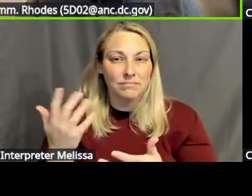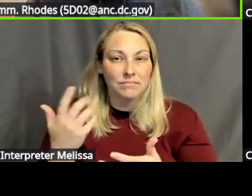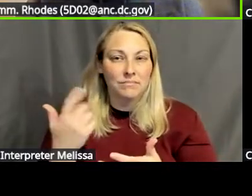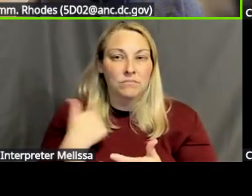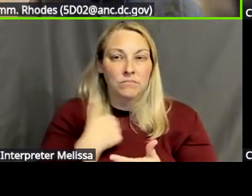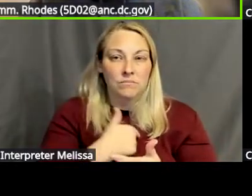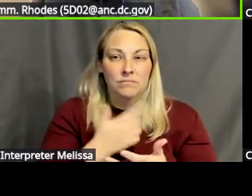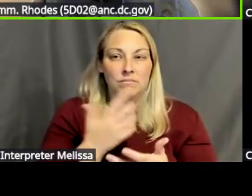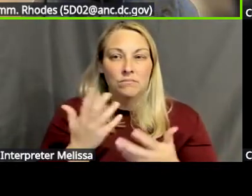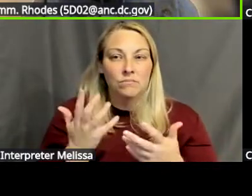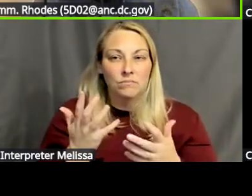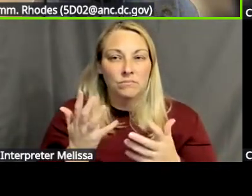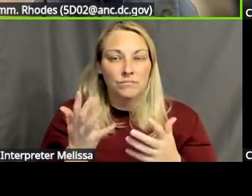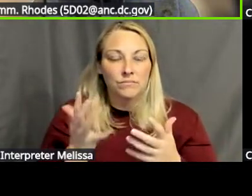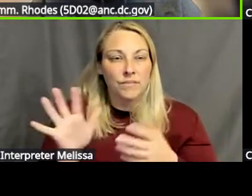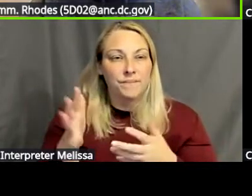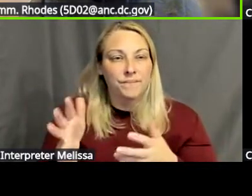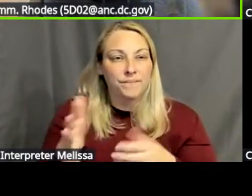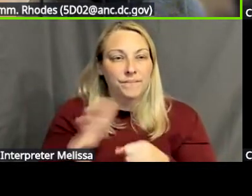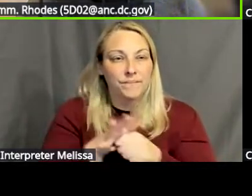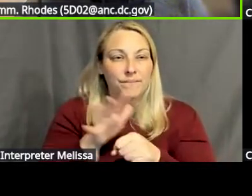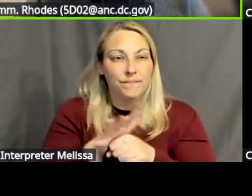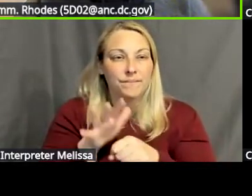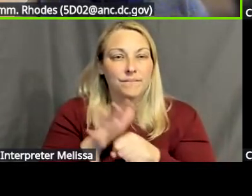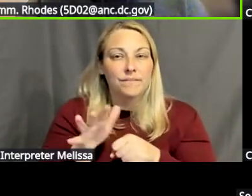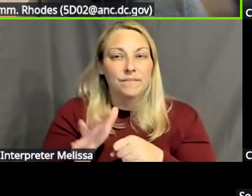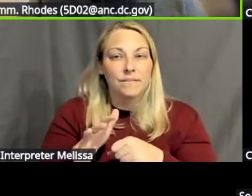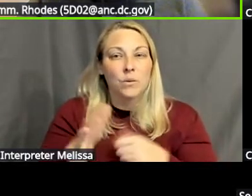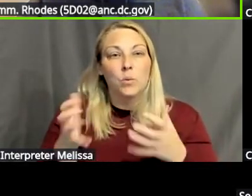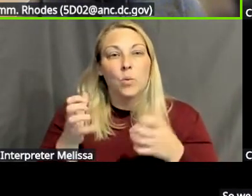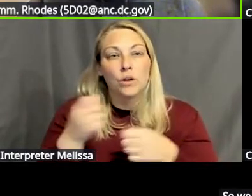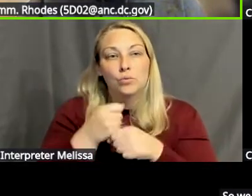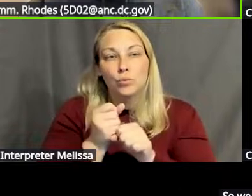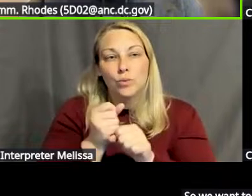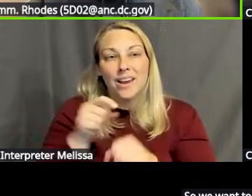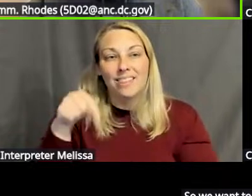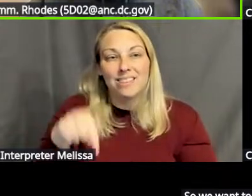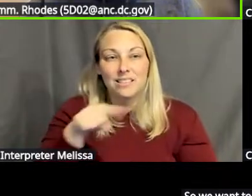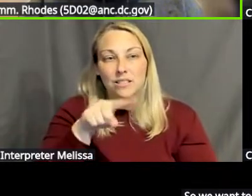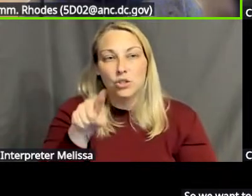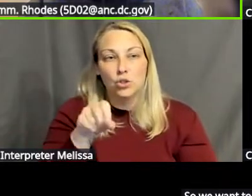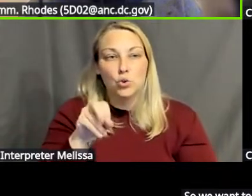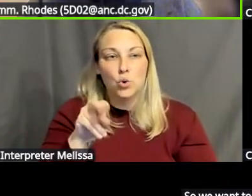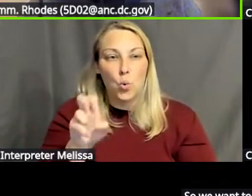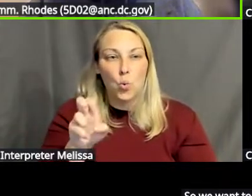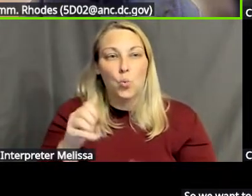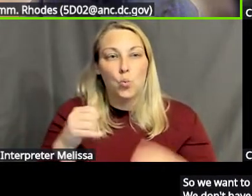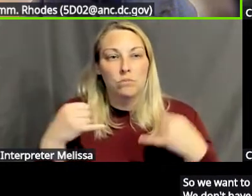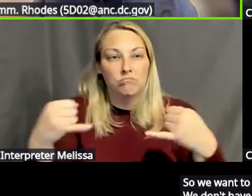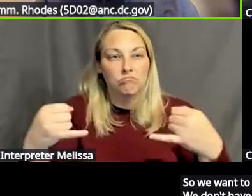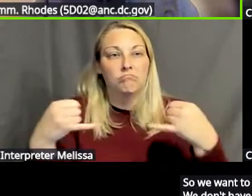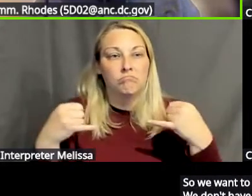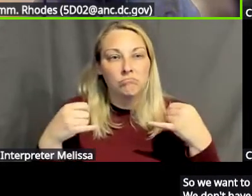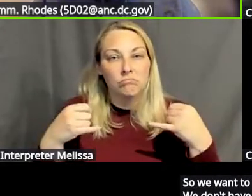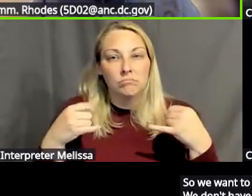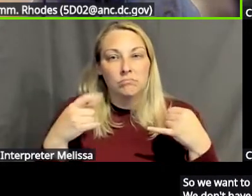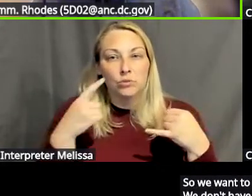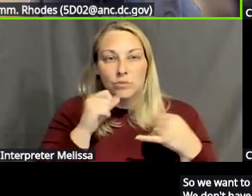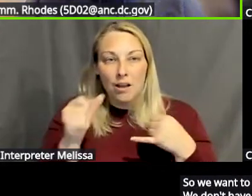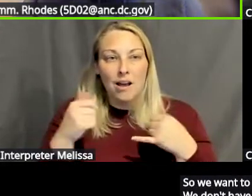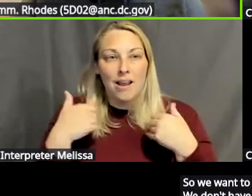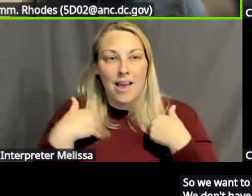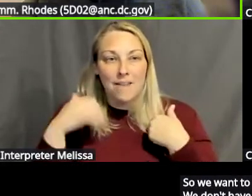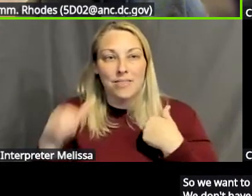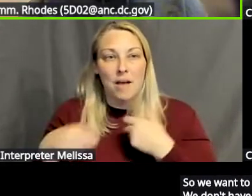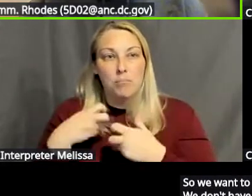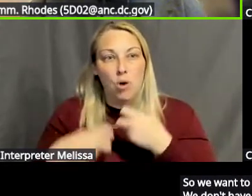as a zone where we won't keep having all these. We don't have a liquor store on this side, but we don't